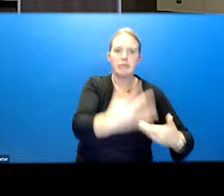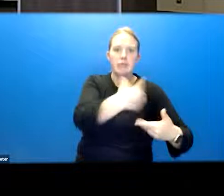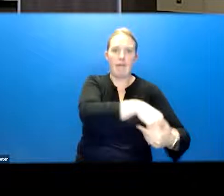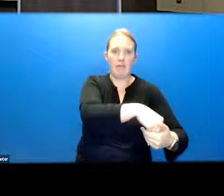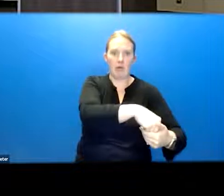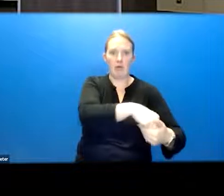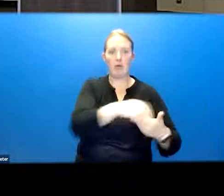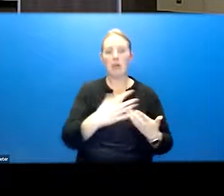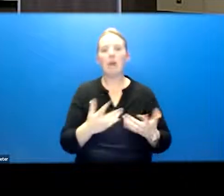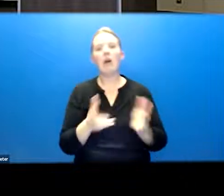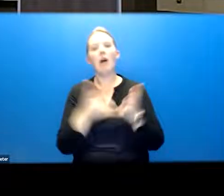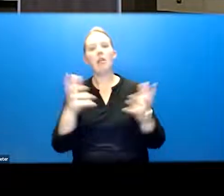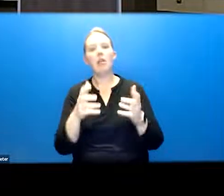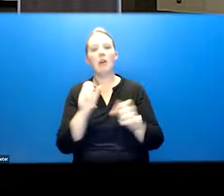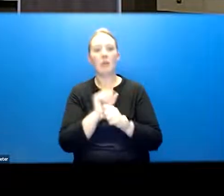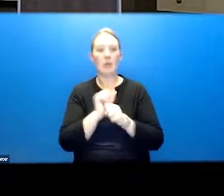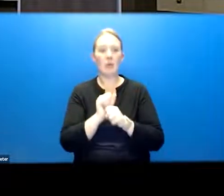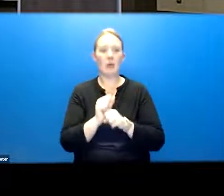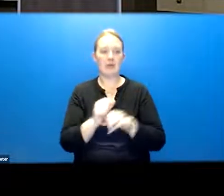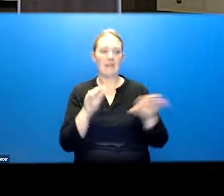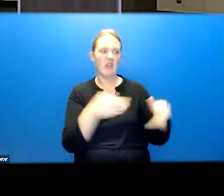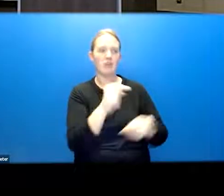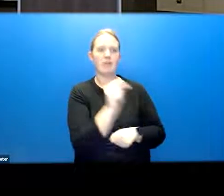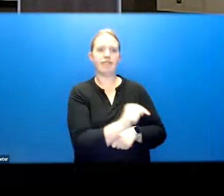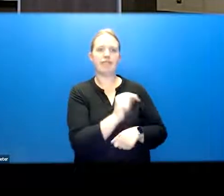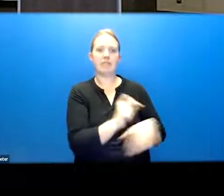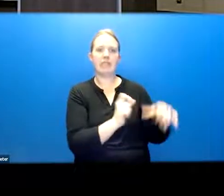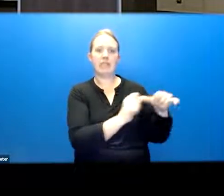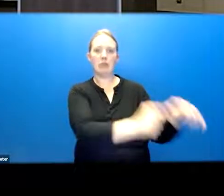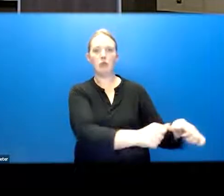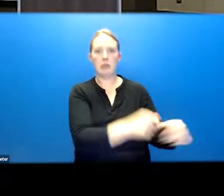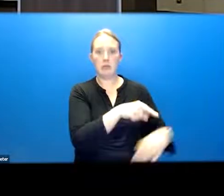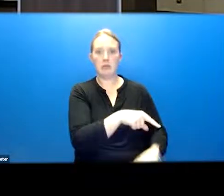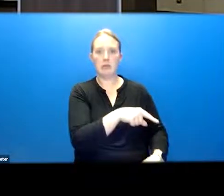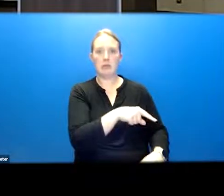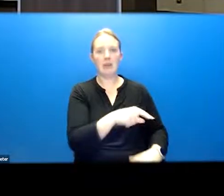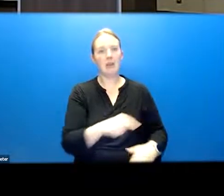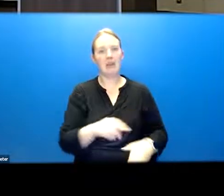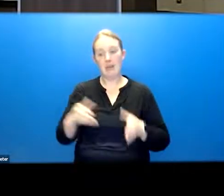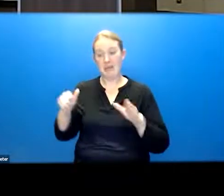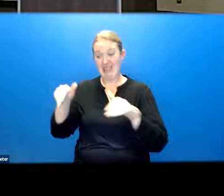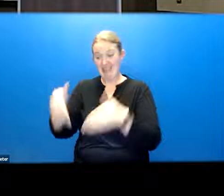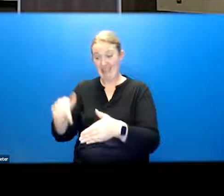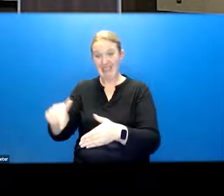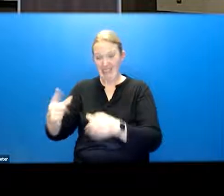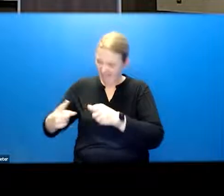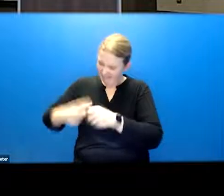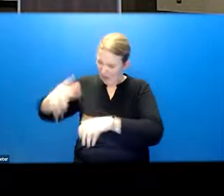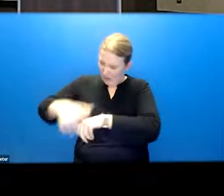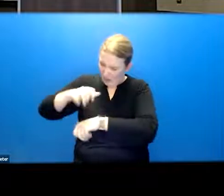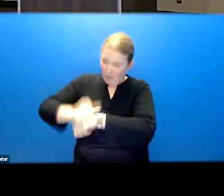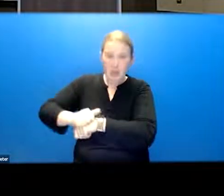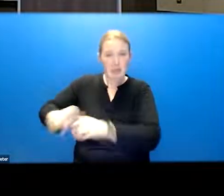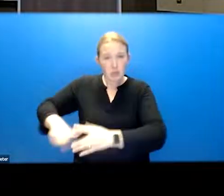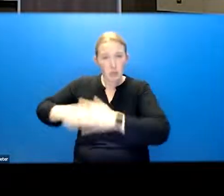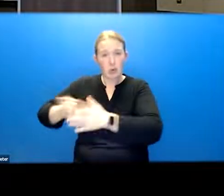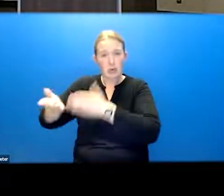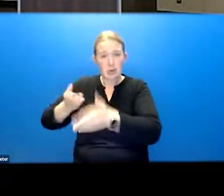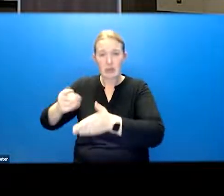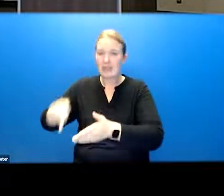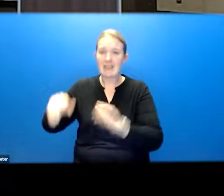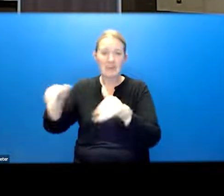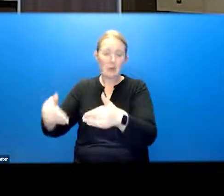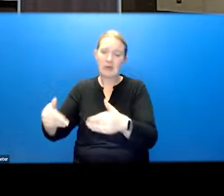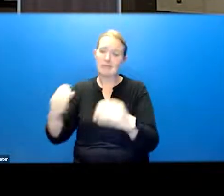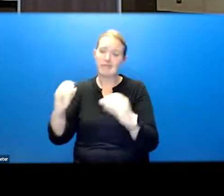has focused on the continuous engagement, and there hasn't been a lot of work focused on that initial engagement in services.